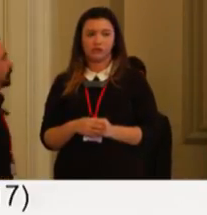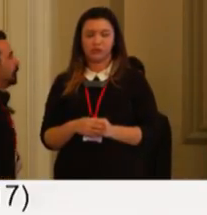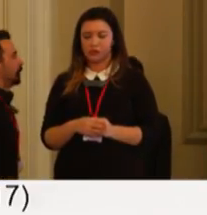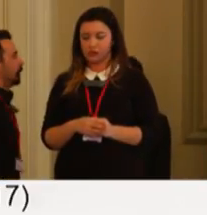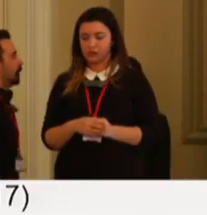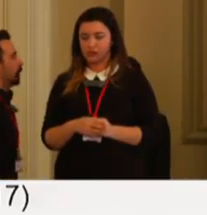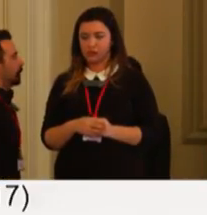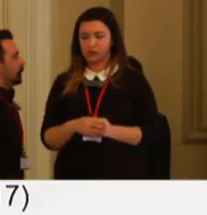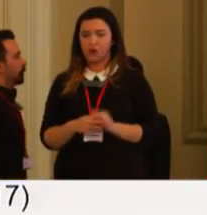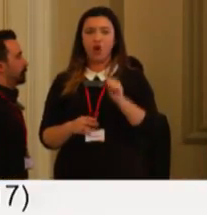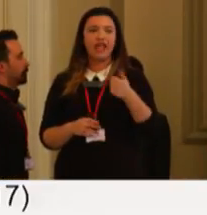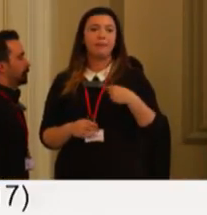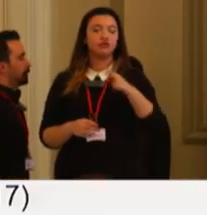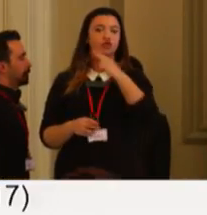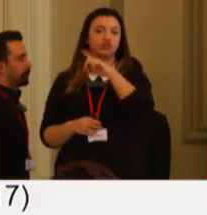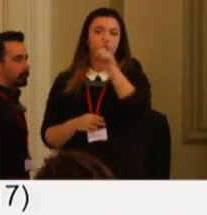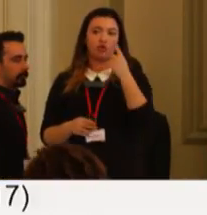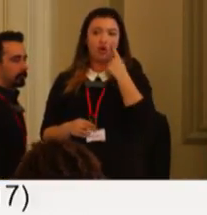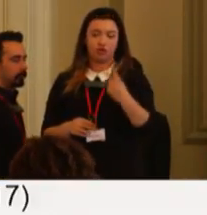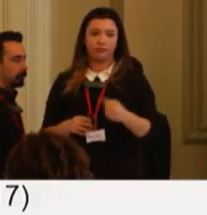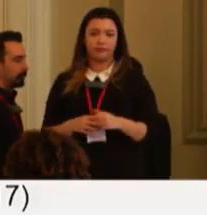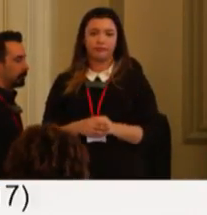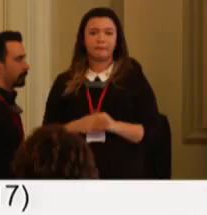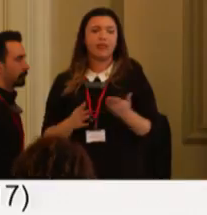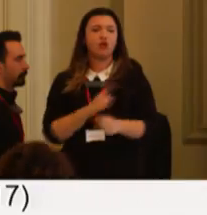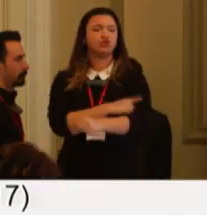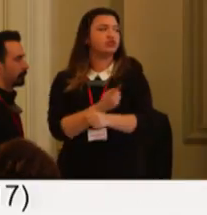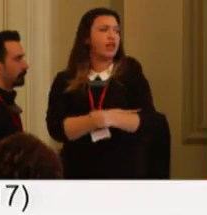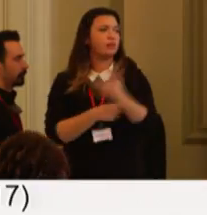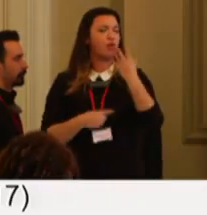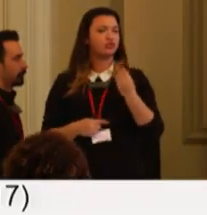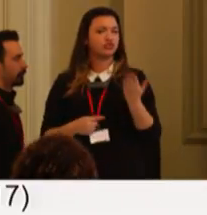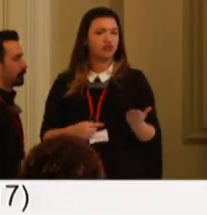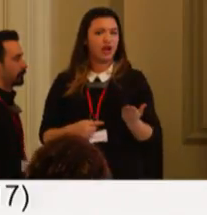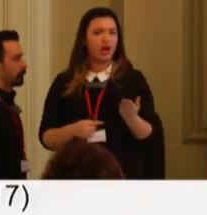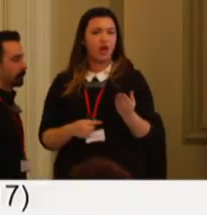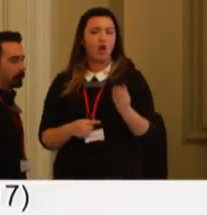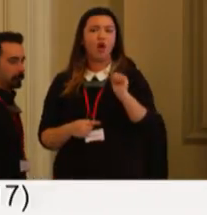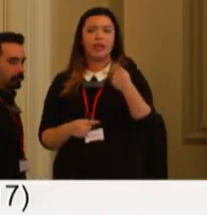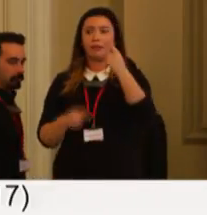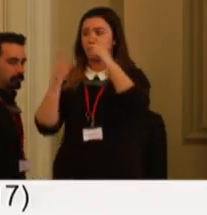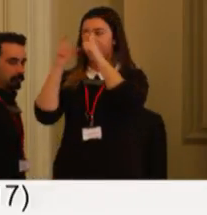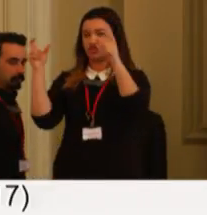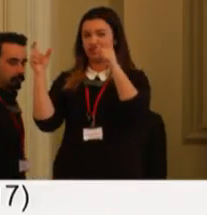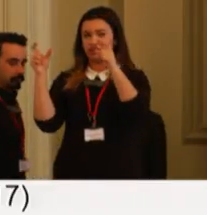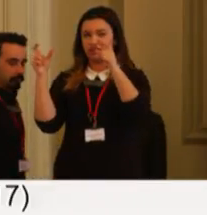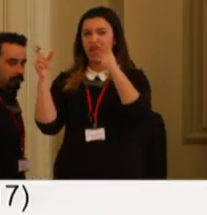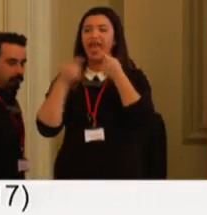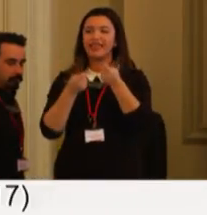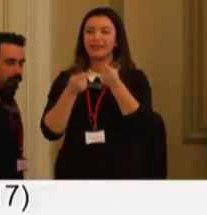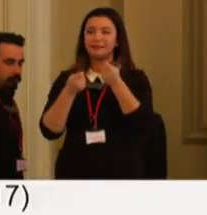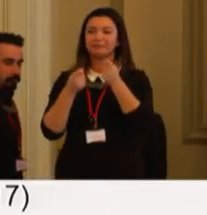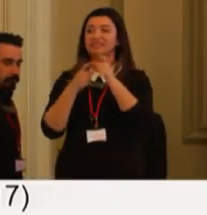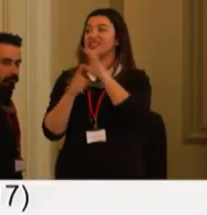tension while they mingle from a social perspective. Empowerment or feeling stronger, more powerful is